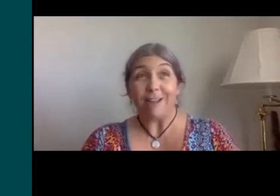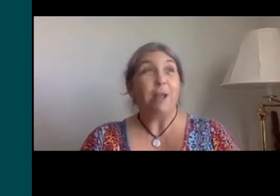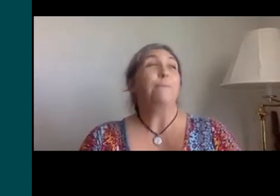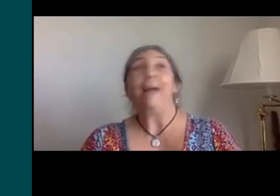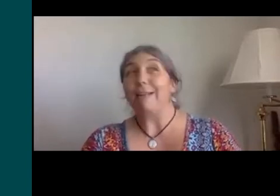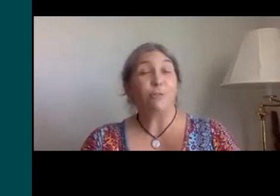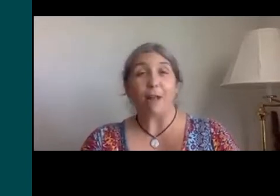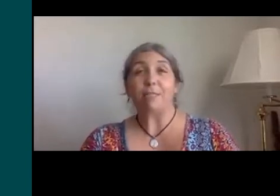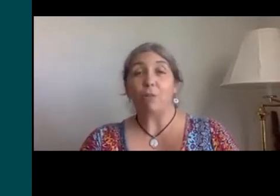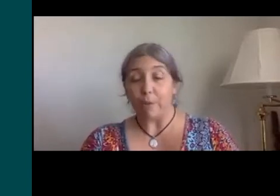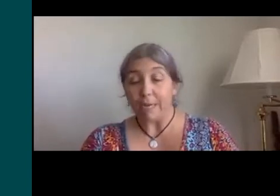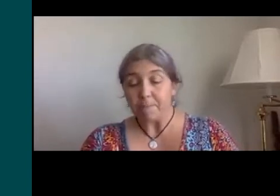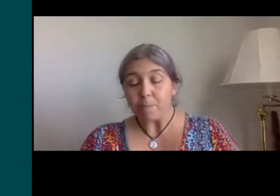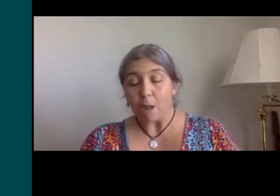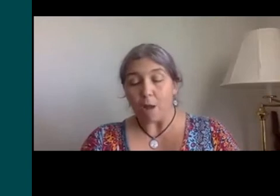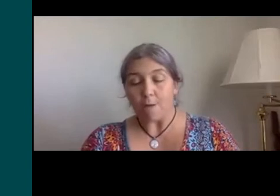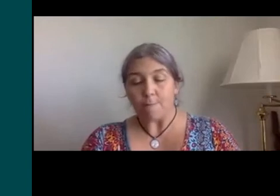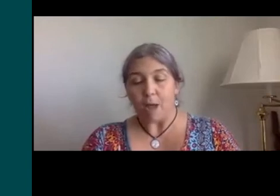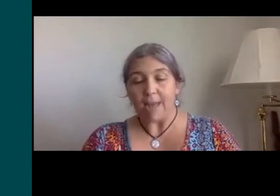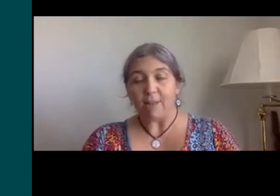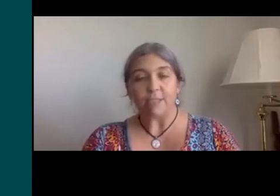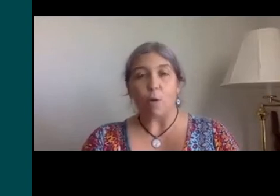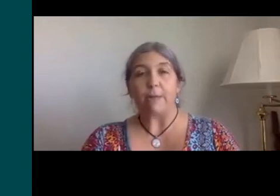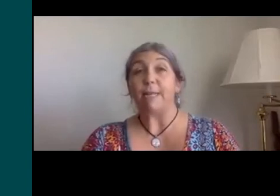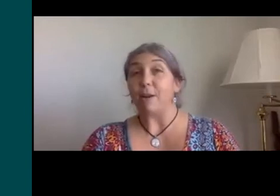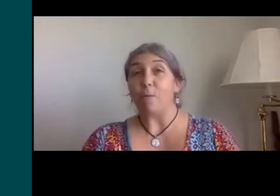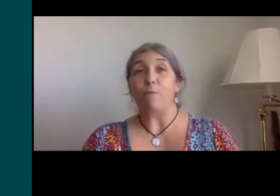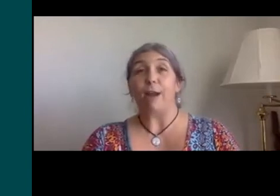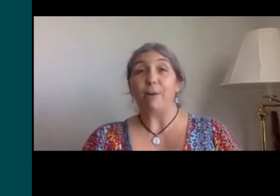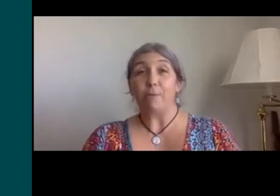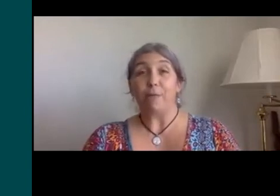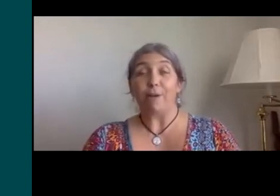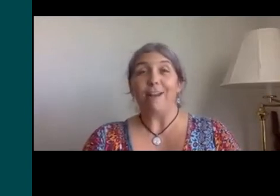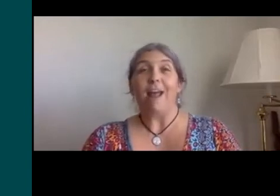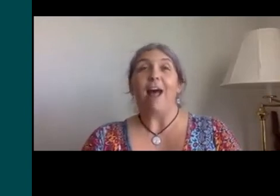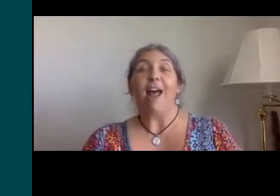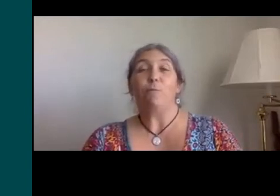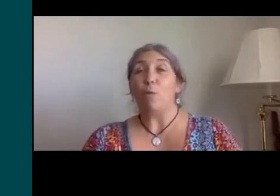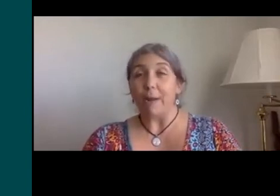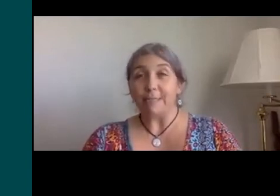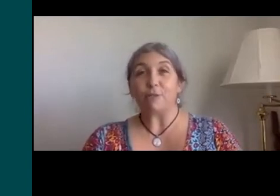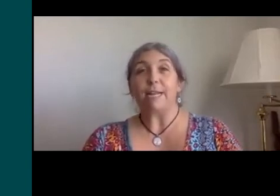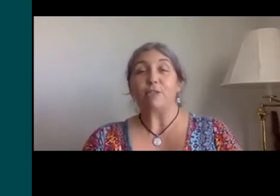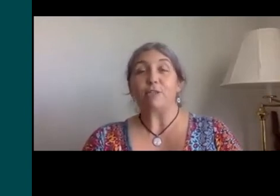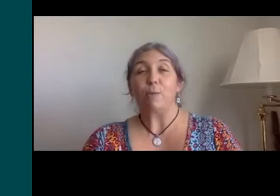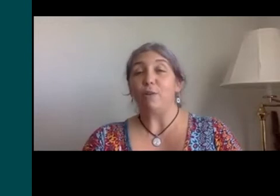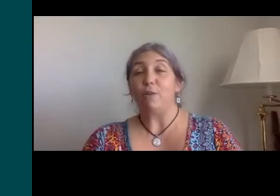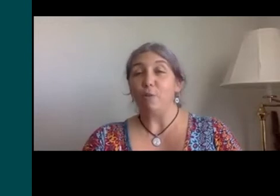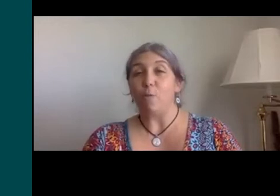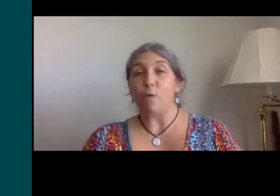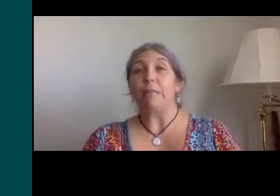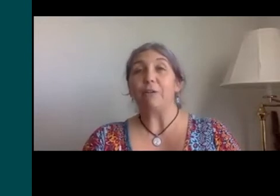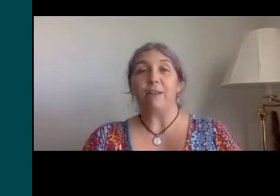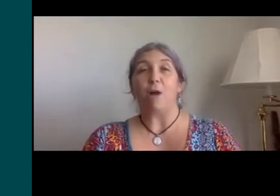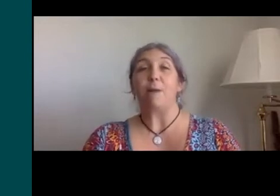Minnesota back in 2003. I collected all my data while pregnant with her. I wrote my dissertation with a